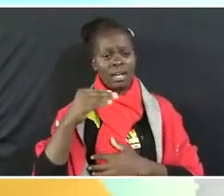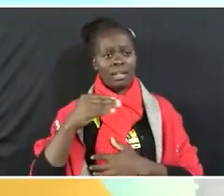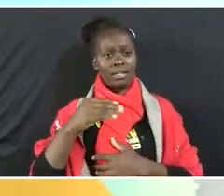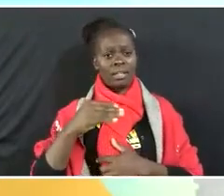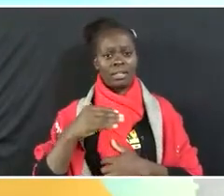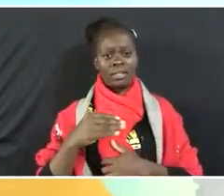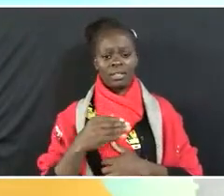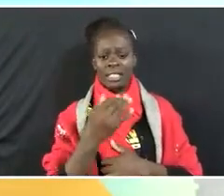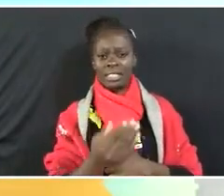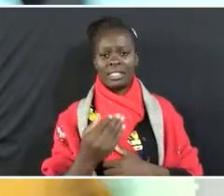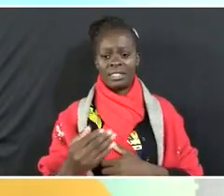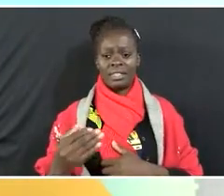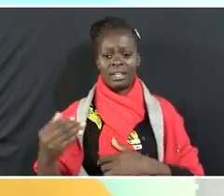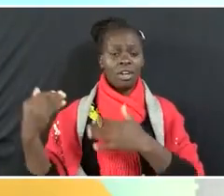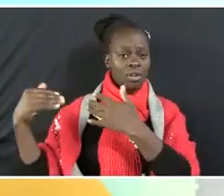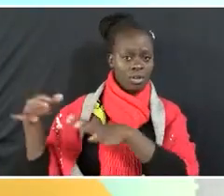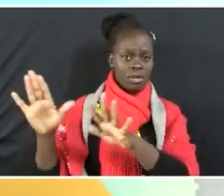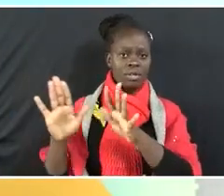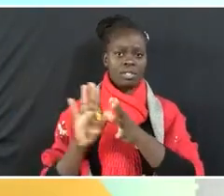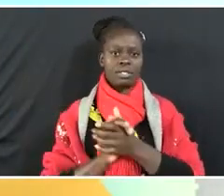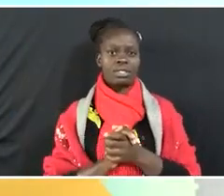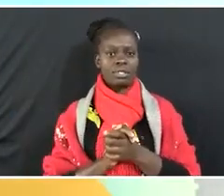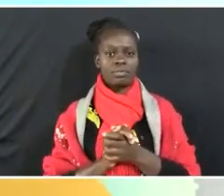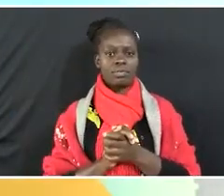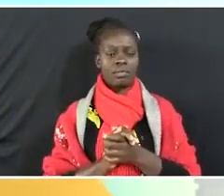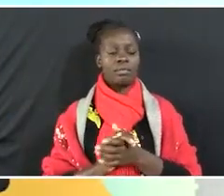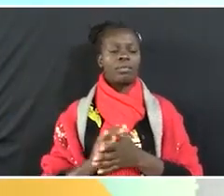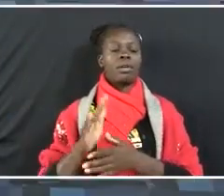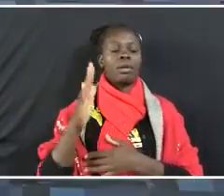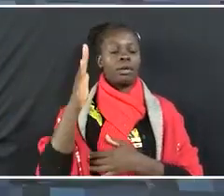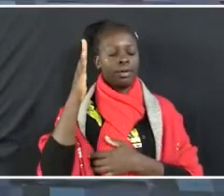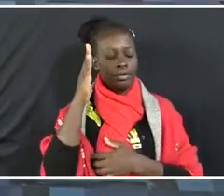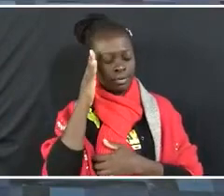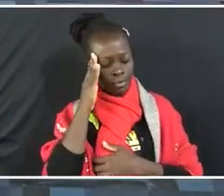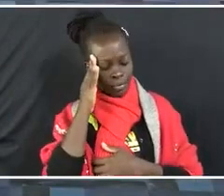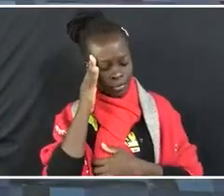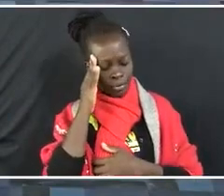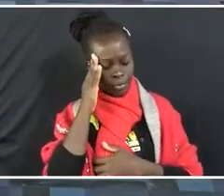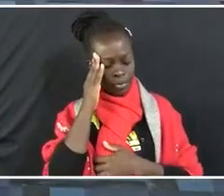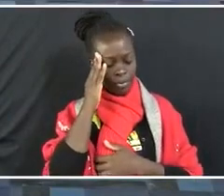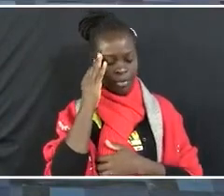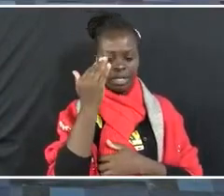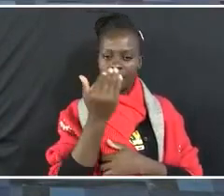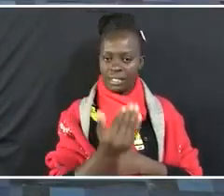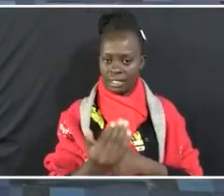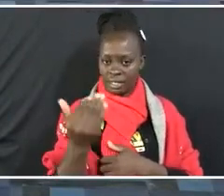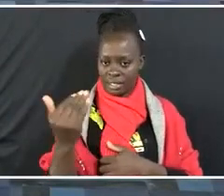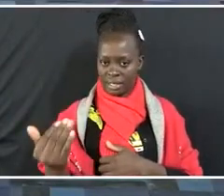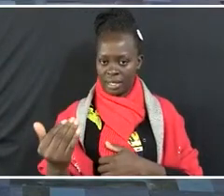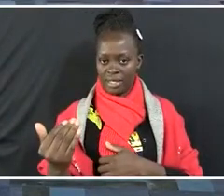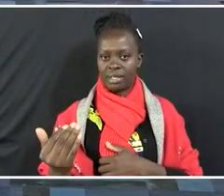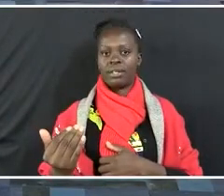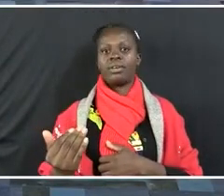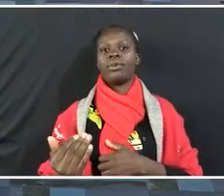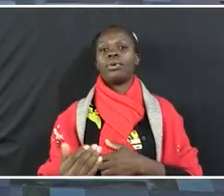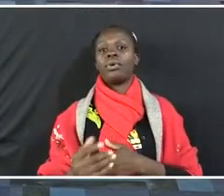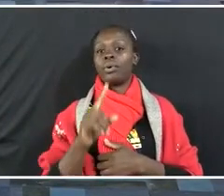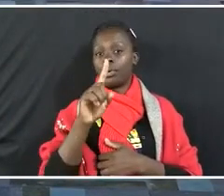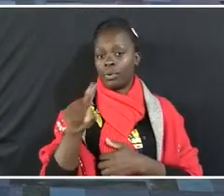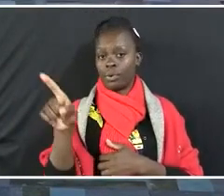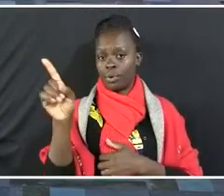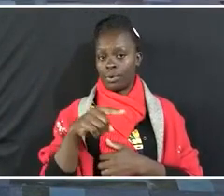children. I know the child has done wrong. But let me tell you, there is such a thing